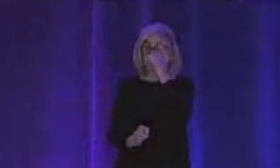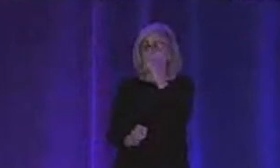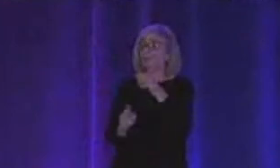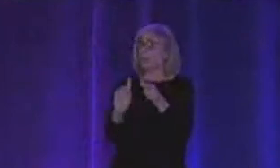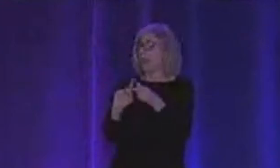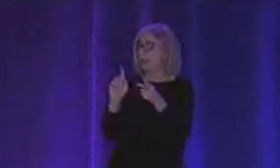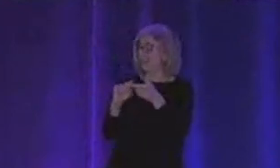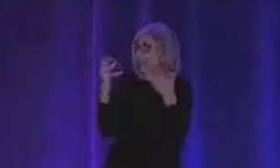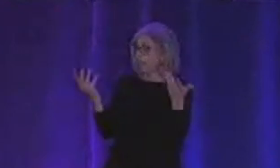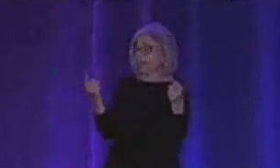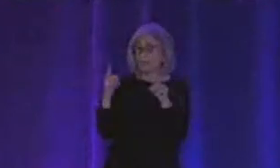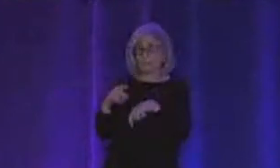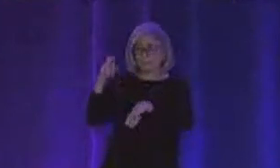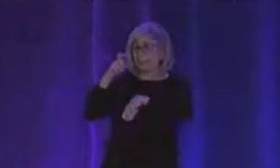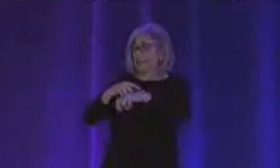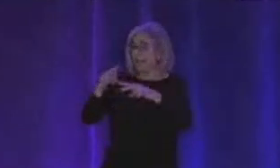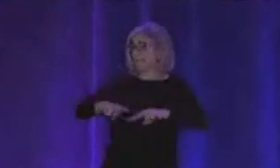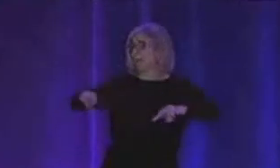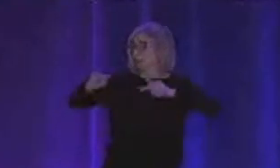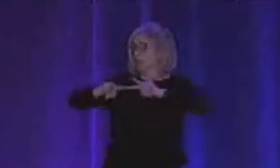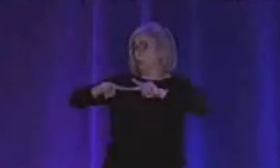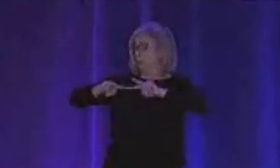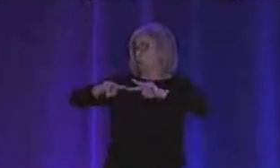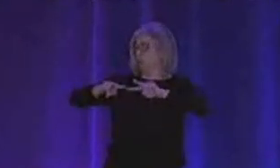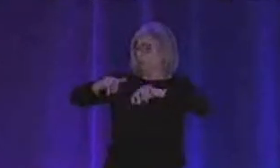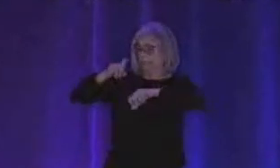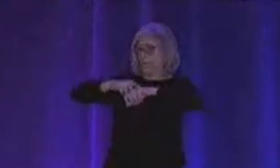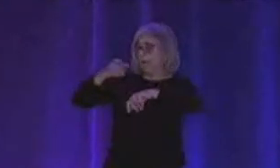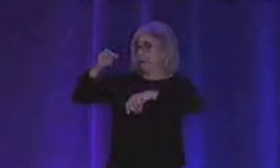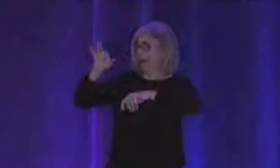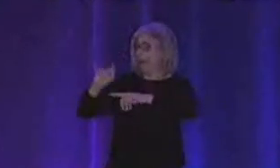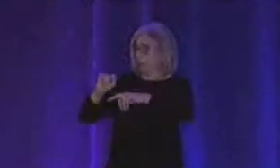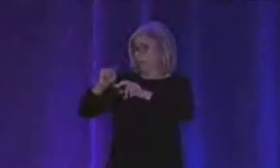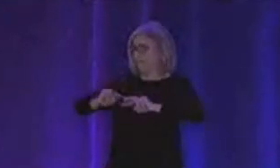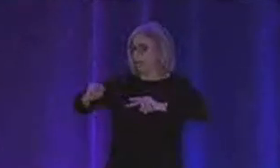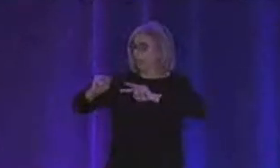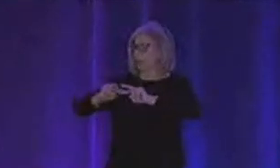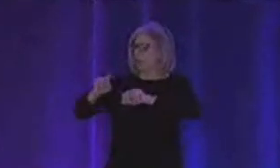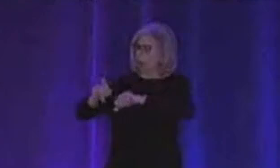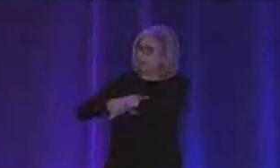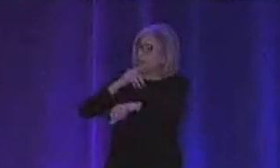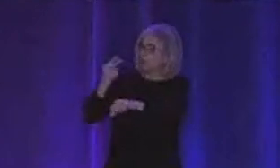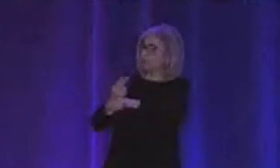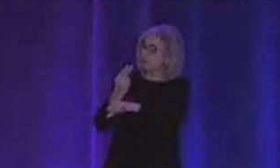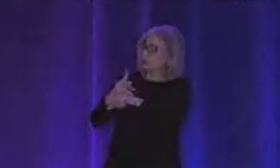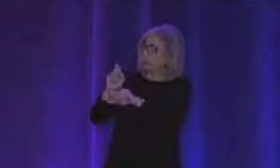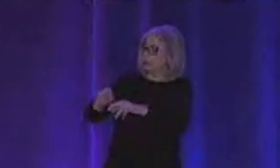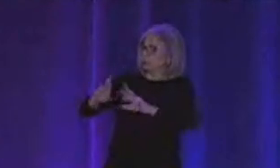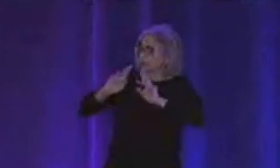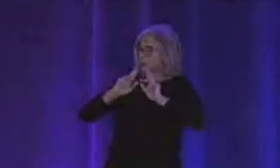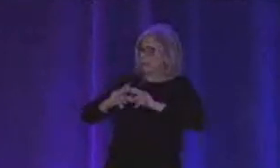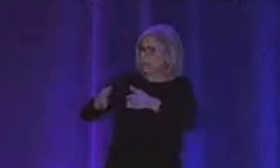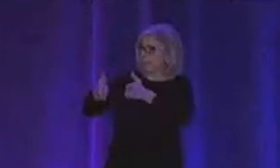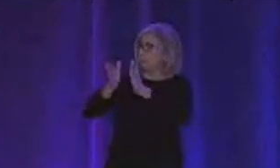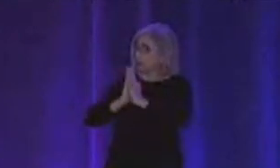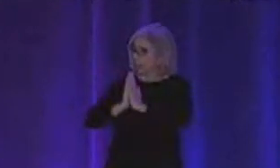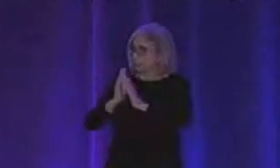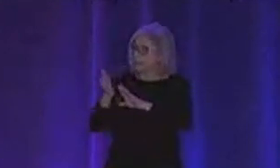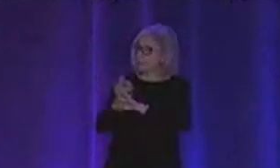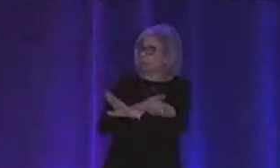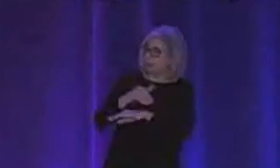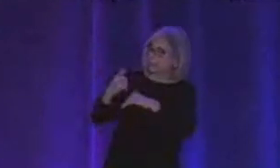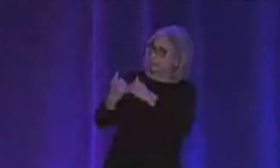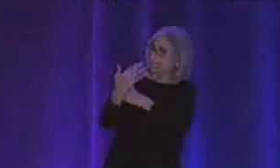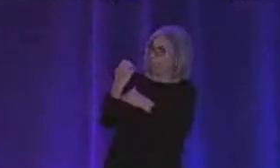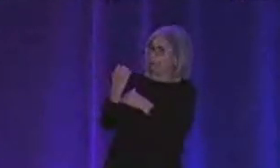And then there's a time value or a timeout value. And this is basically how long the user has to respond to the request before it sends